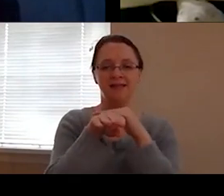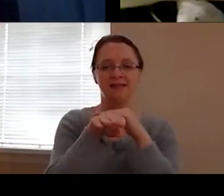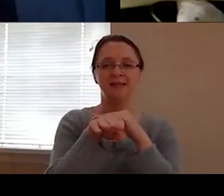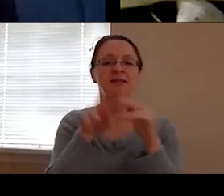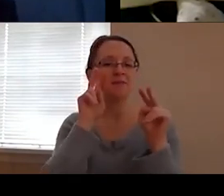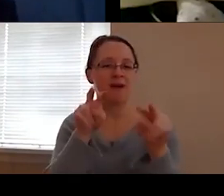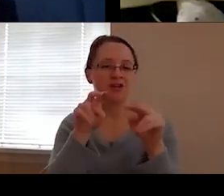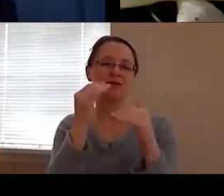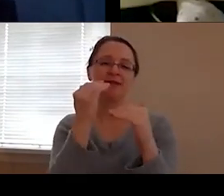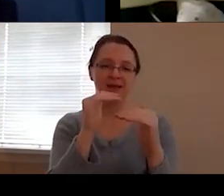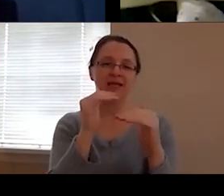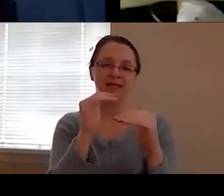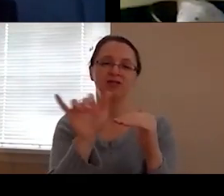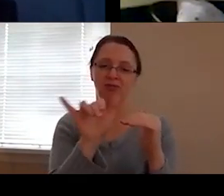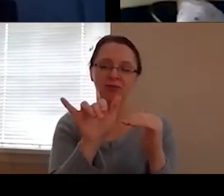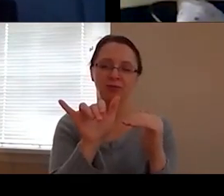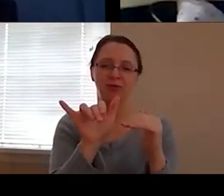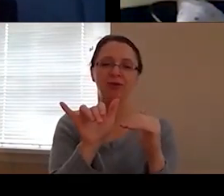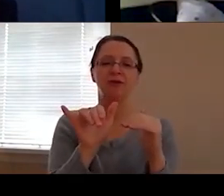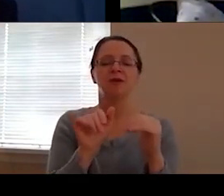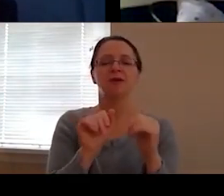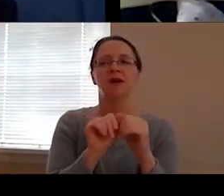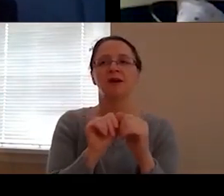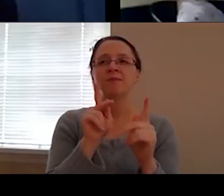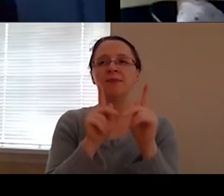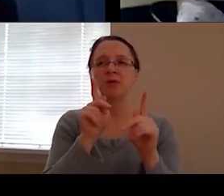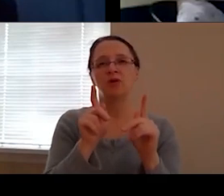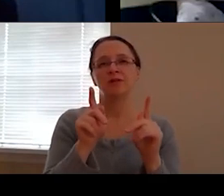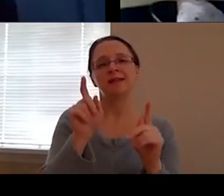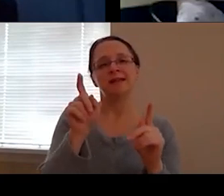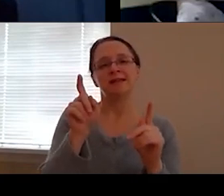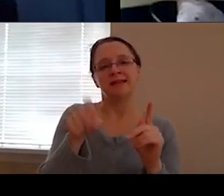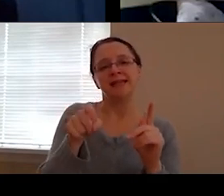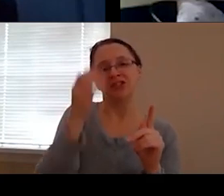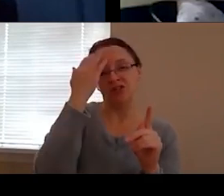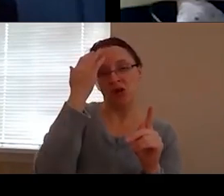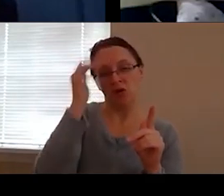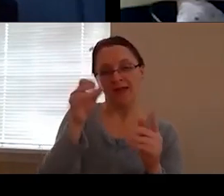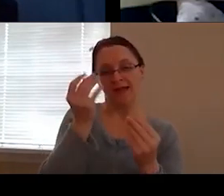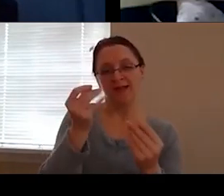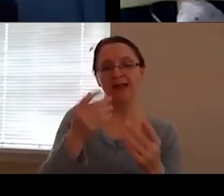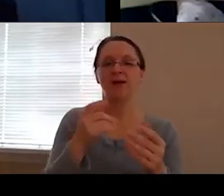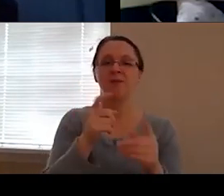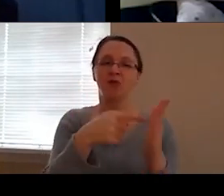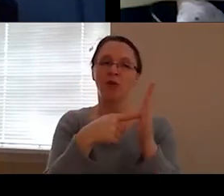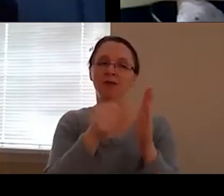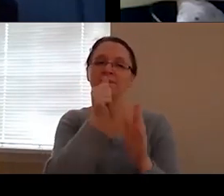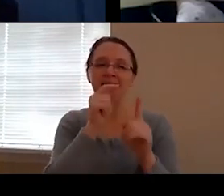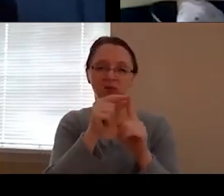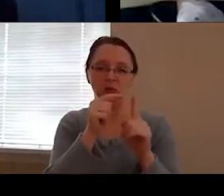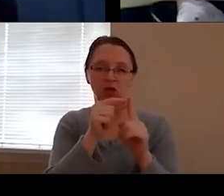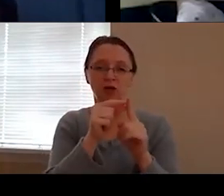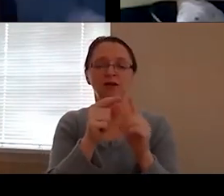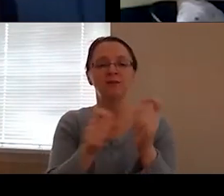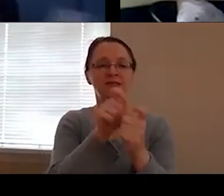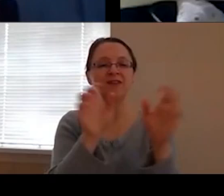monitored with people need the credential, which is basically the proper passwords to be able to